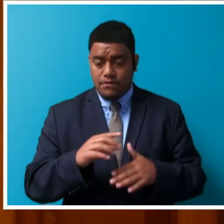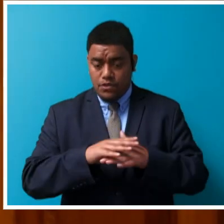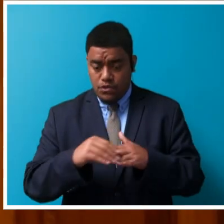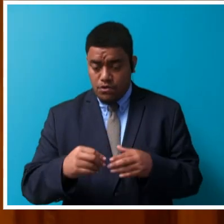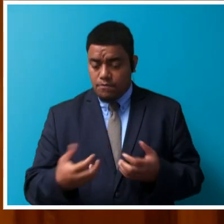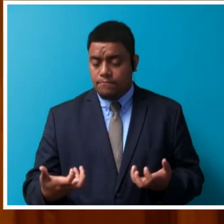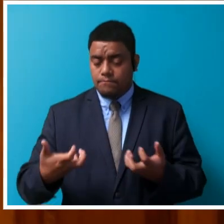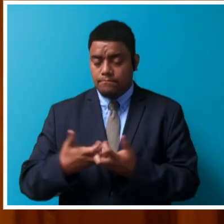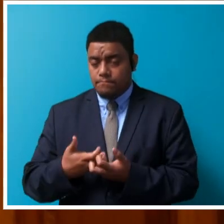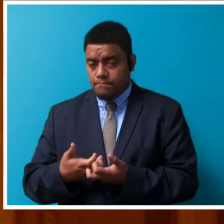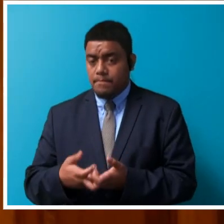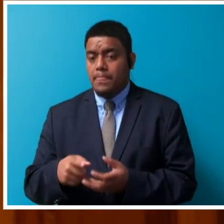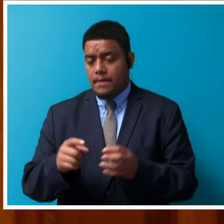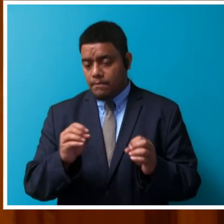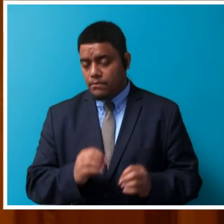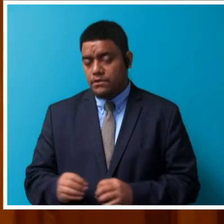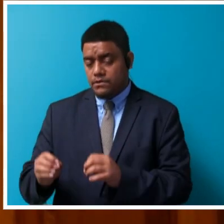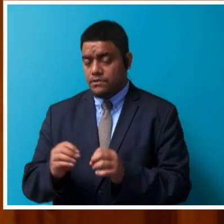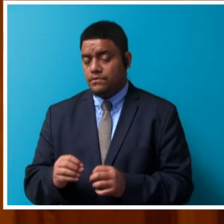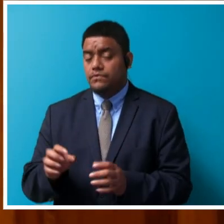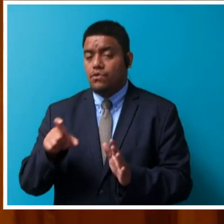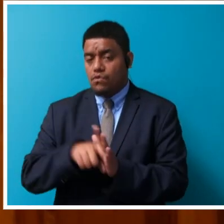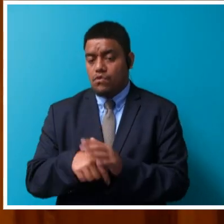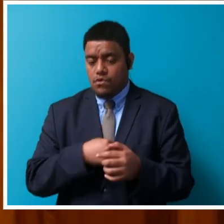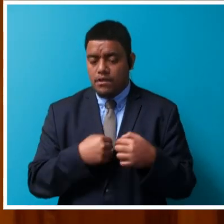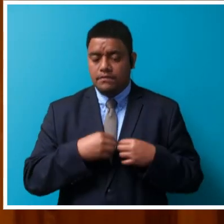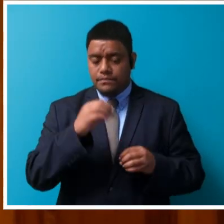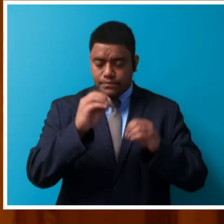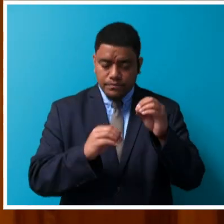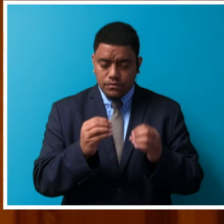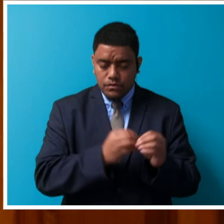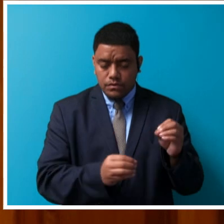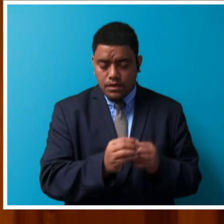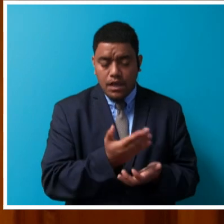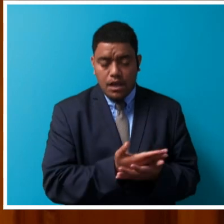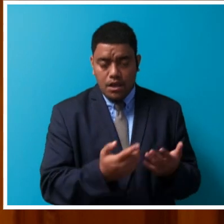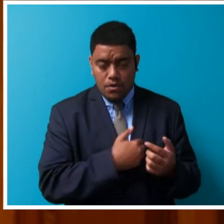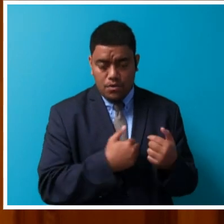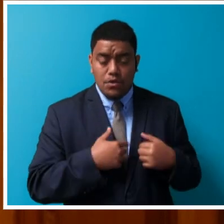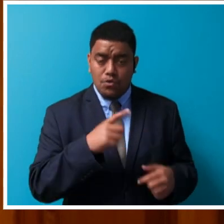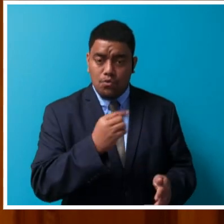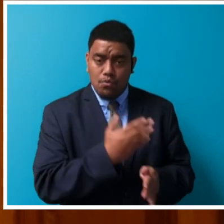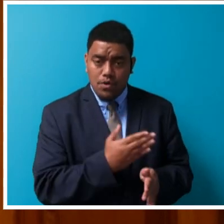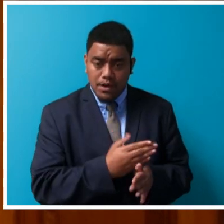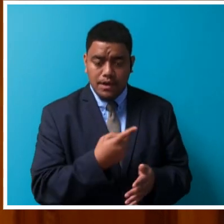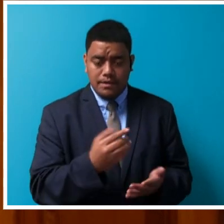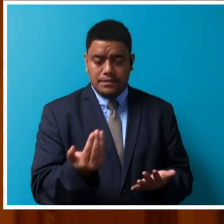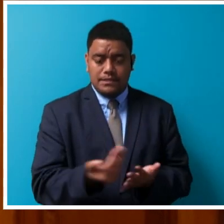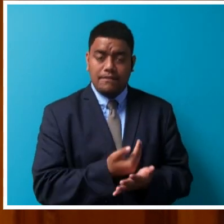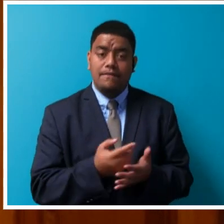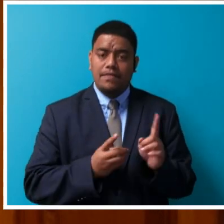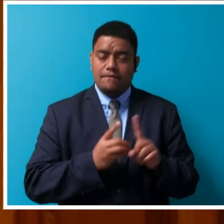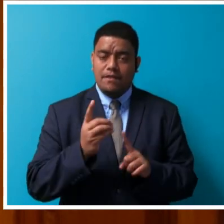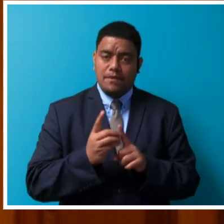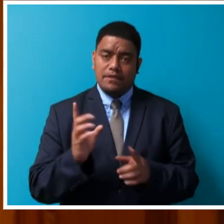tied to measurable operational outcomes. We are evaluating our offices by how effectively they secure foreign development